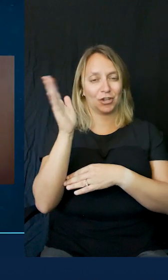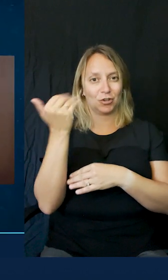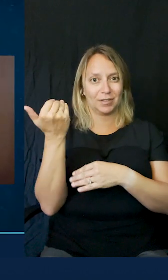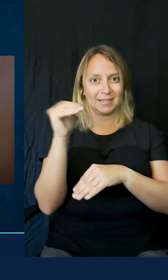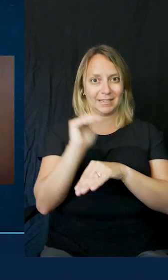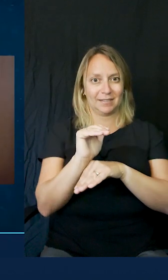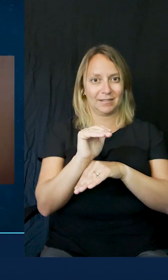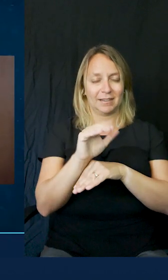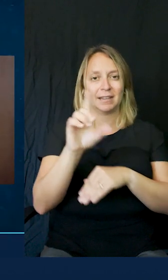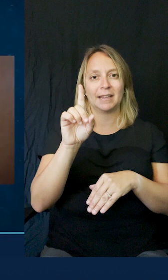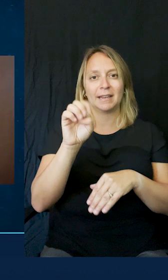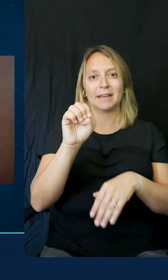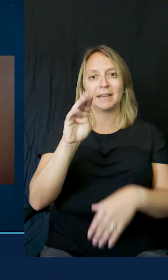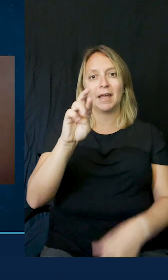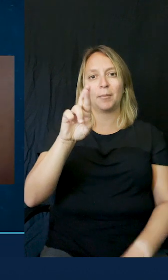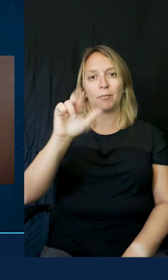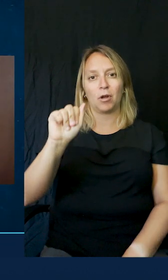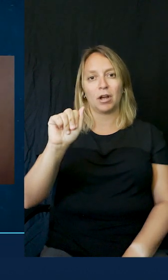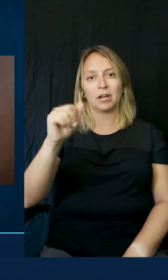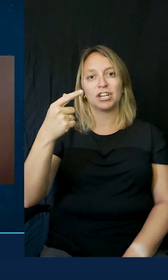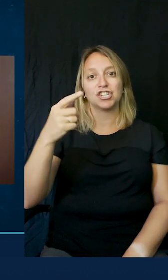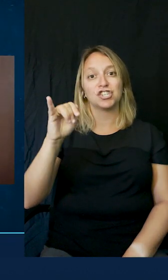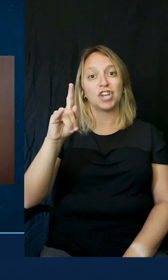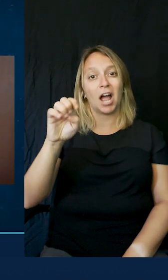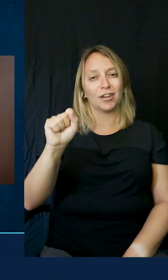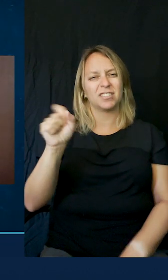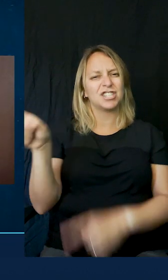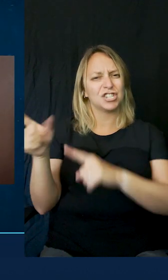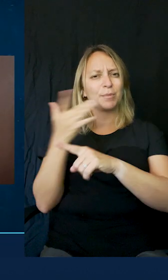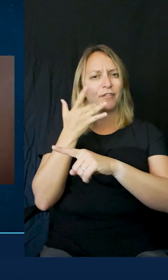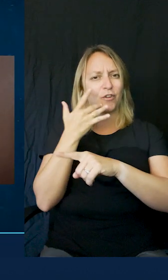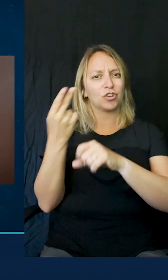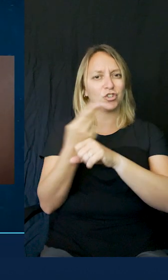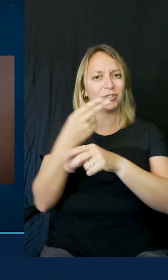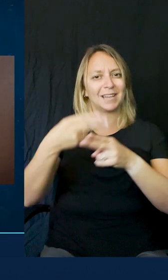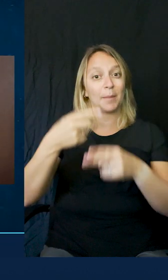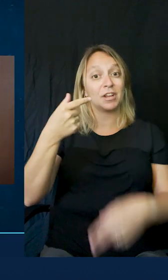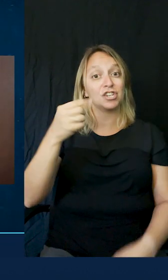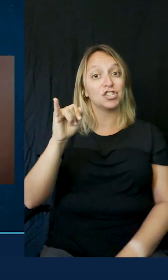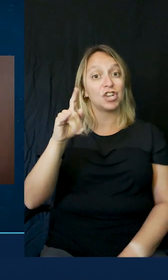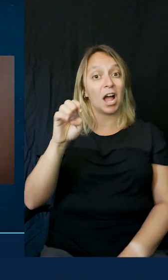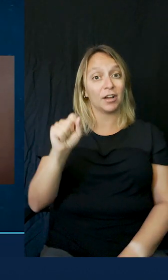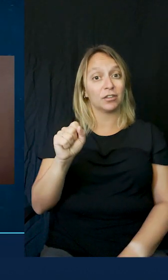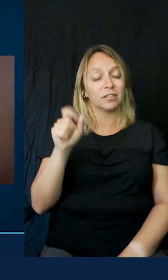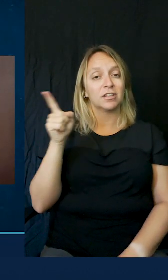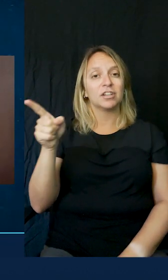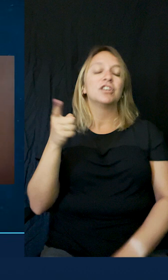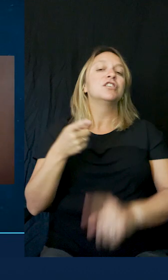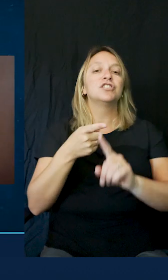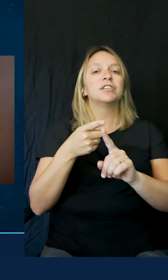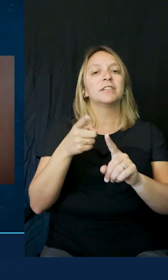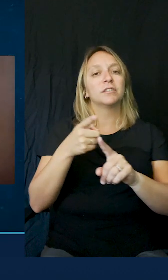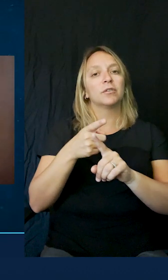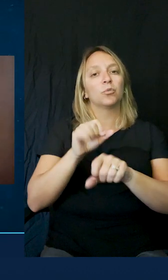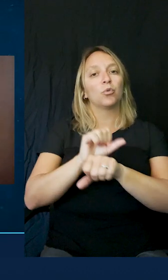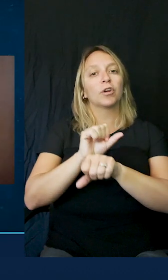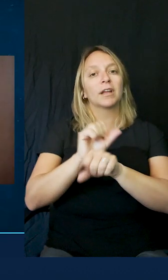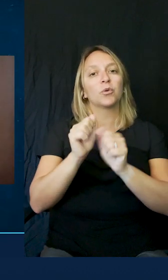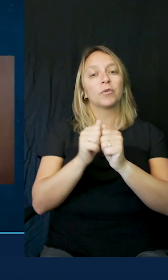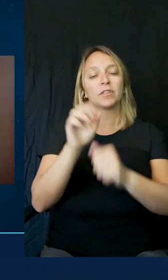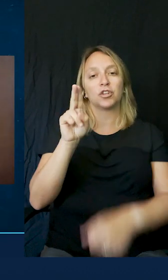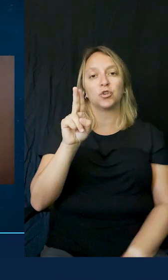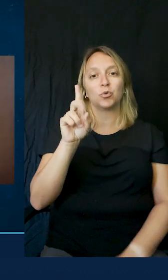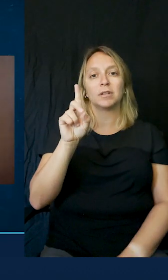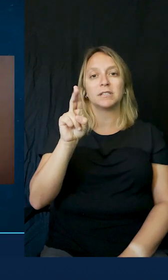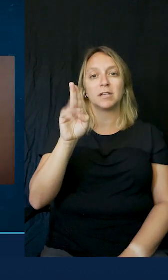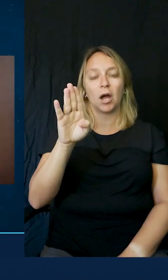will be Deborah Giles, or Giles as she prefers. Giles is from the UW, is doing some work with the UW Center for